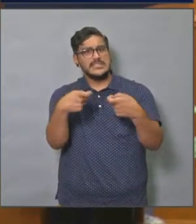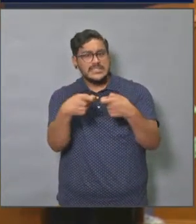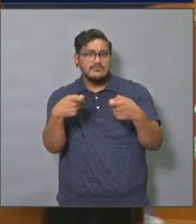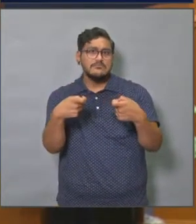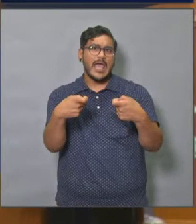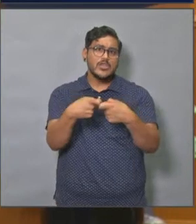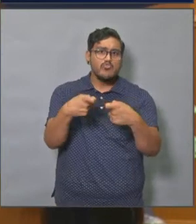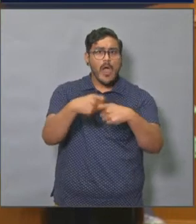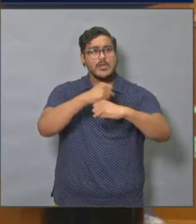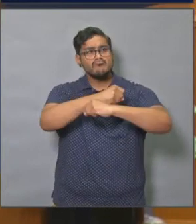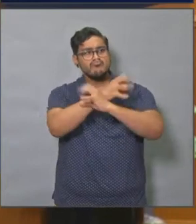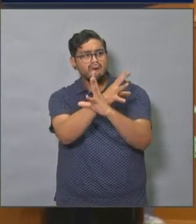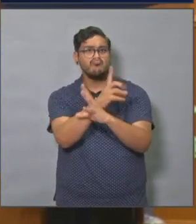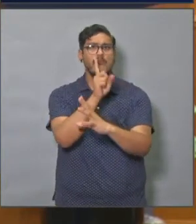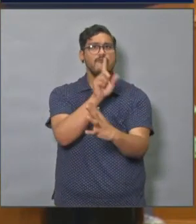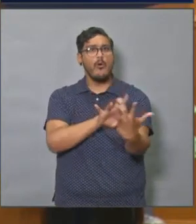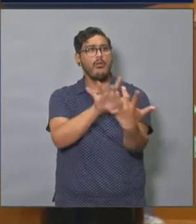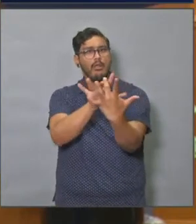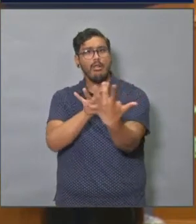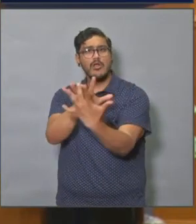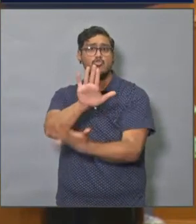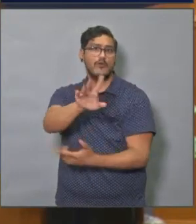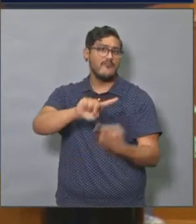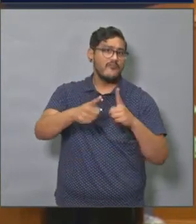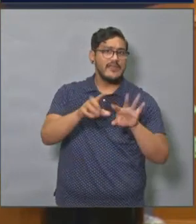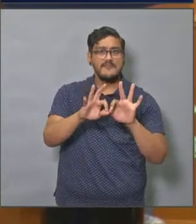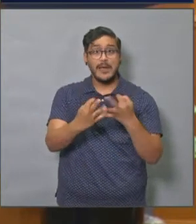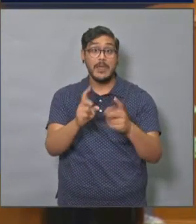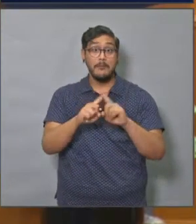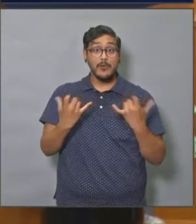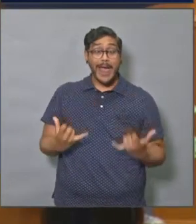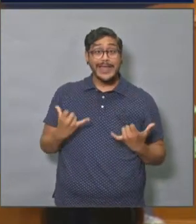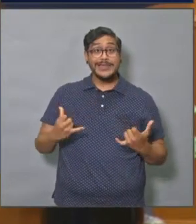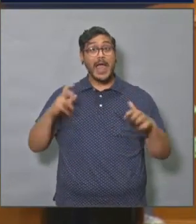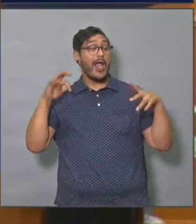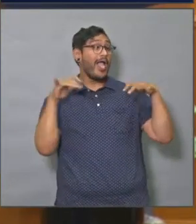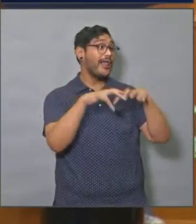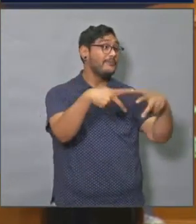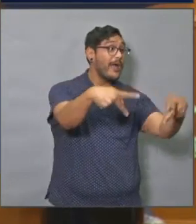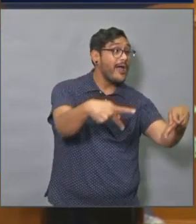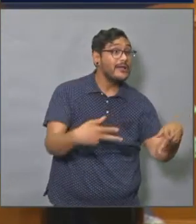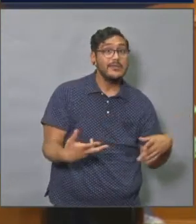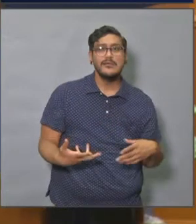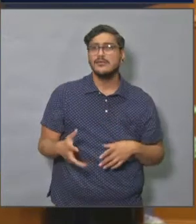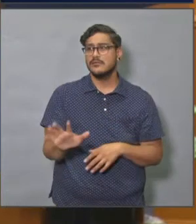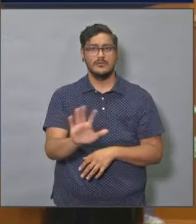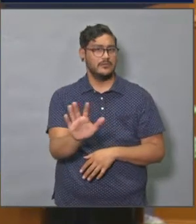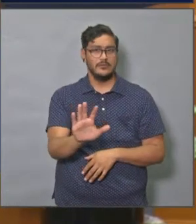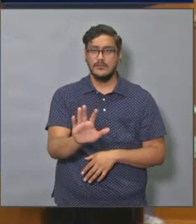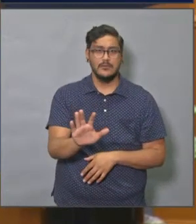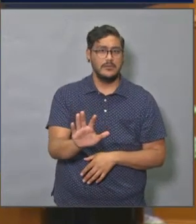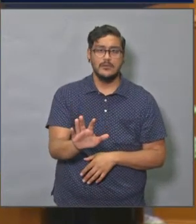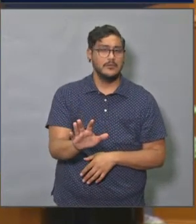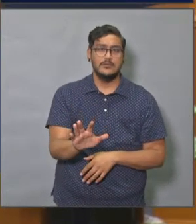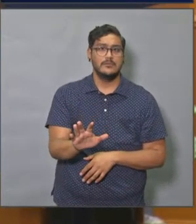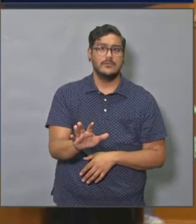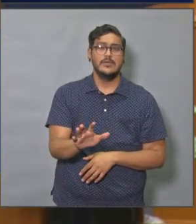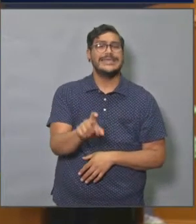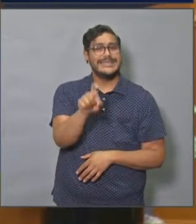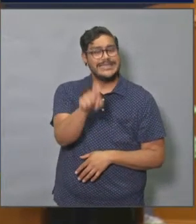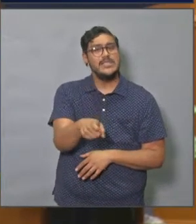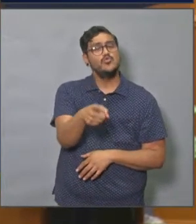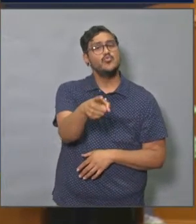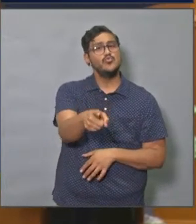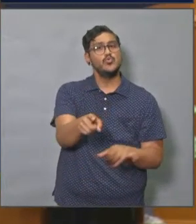have available to stay in touch with folks. But this is not a time for parties or gatherings at your house. We do need you to just